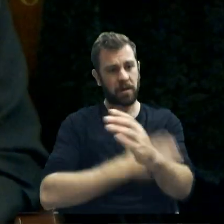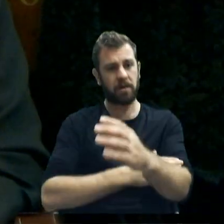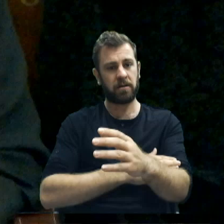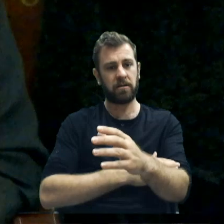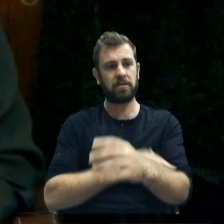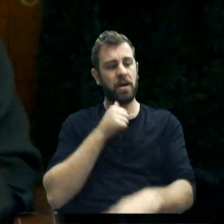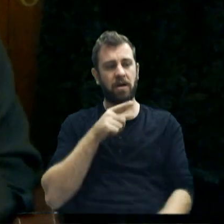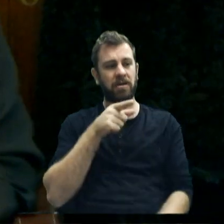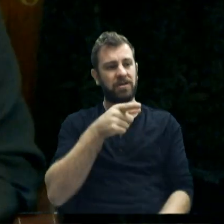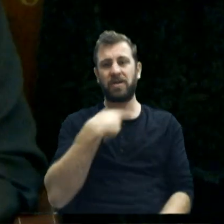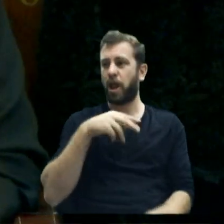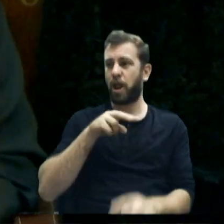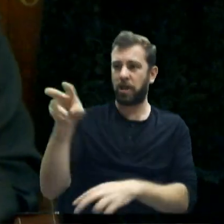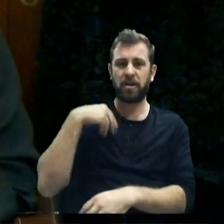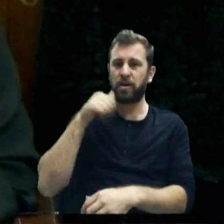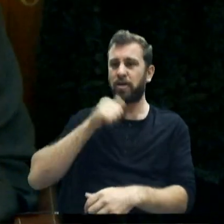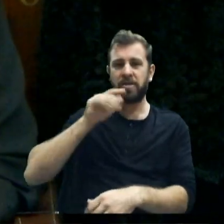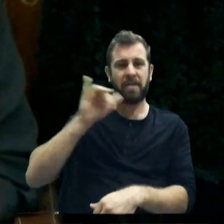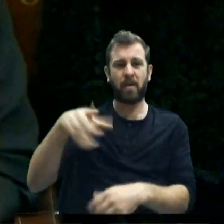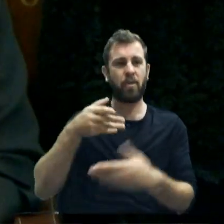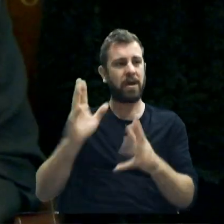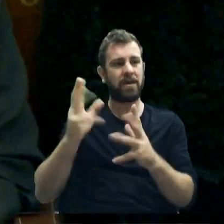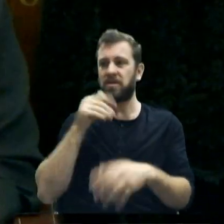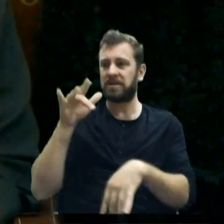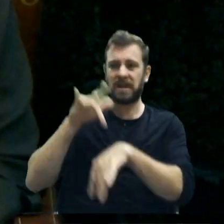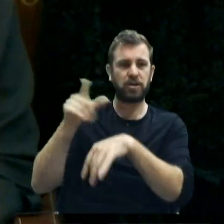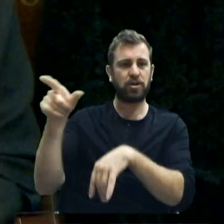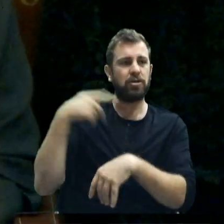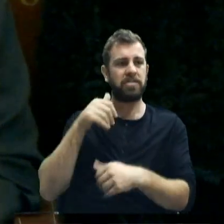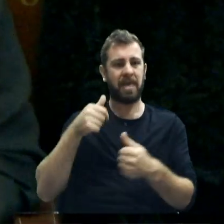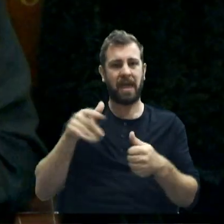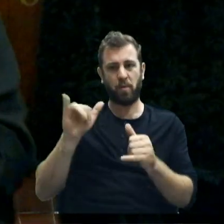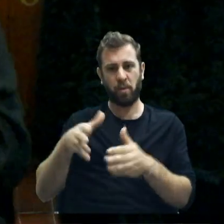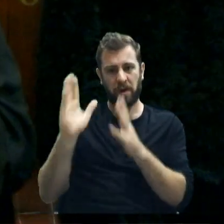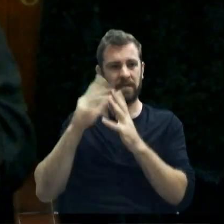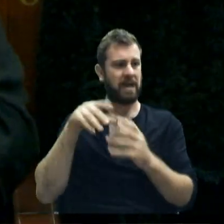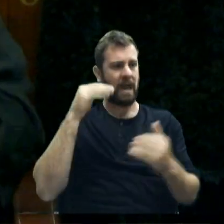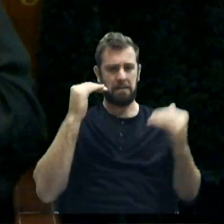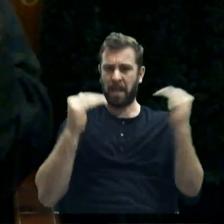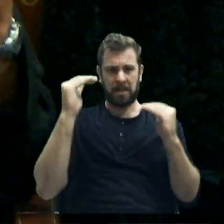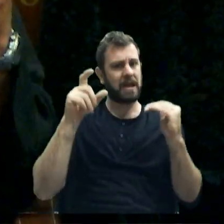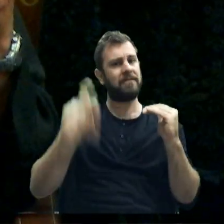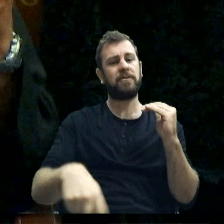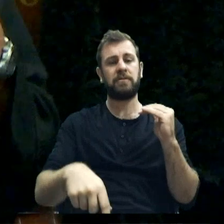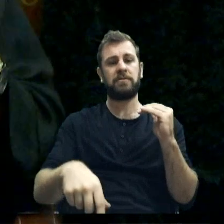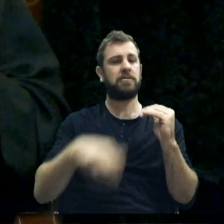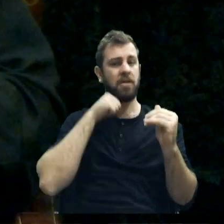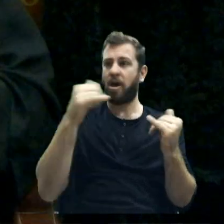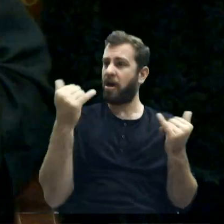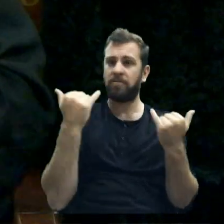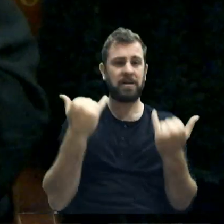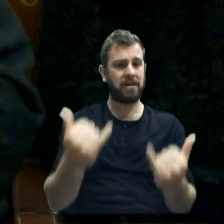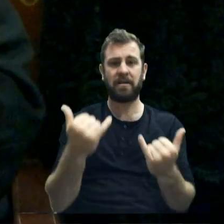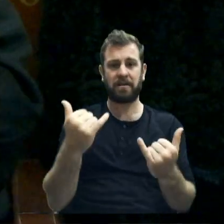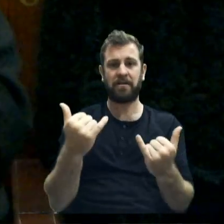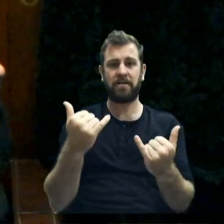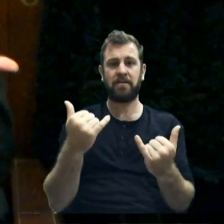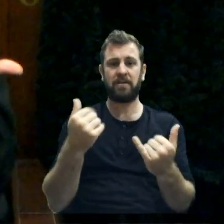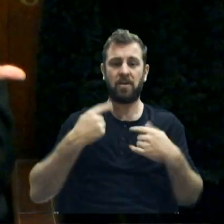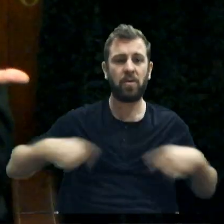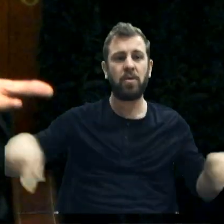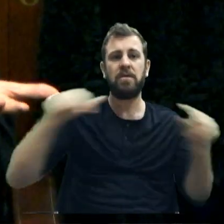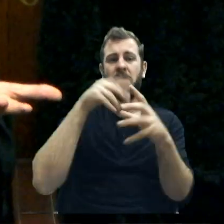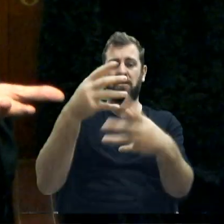this way. Don't talk to her this way. Don't touch her in this way. All these things have to be balanced, and they're not. They're very imbalanced. We're not producing